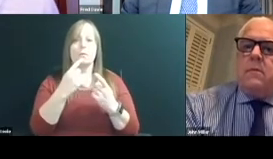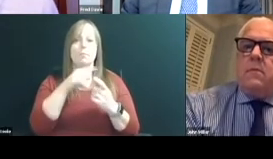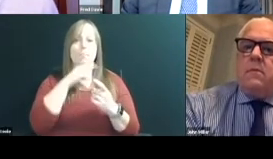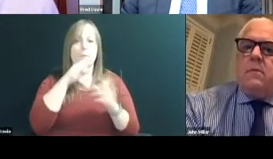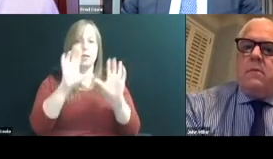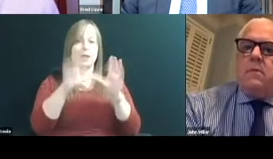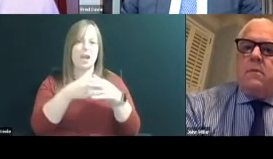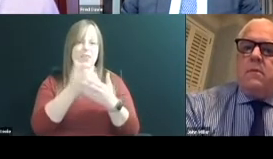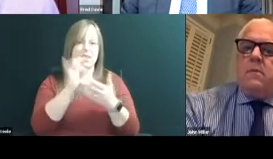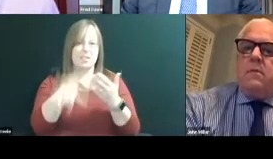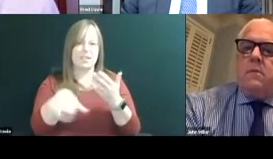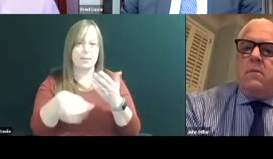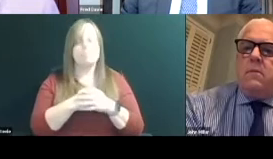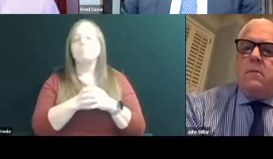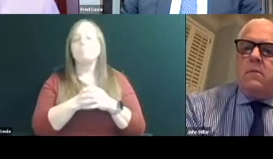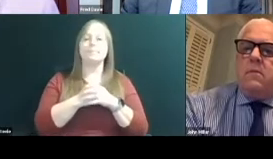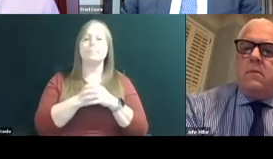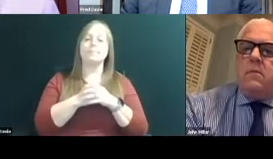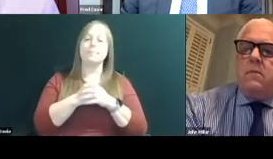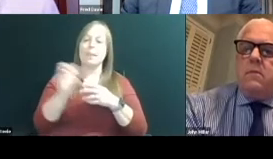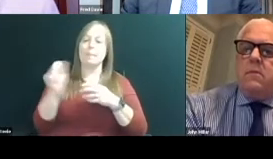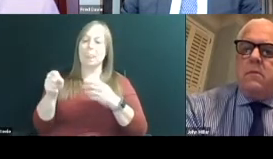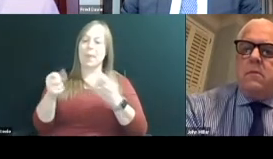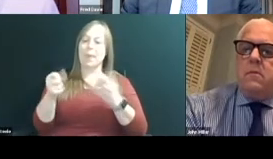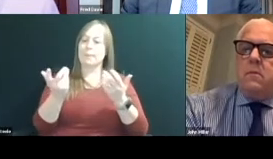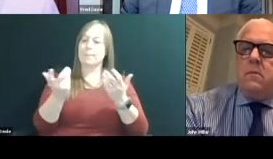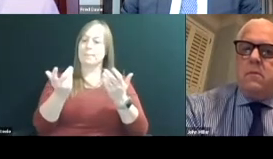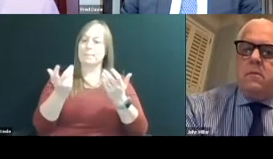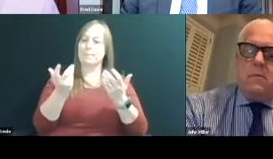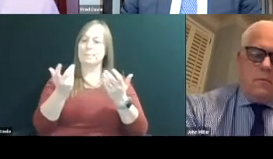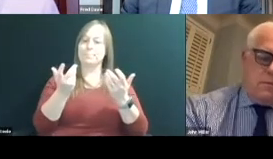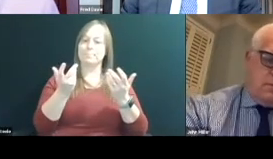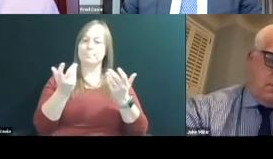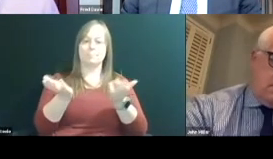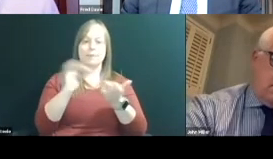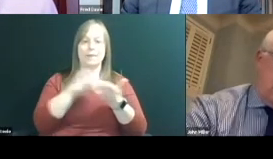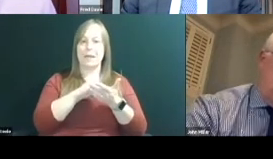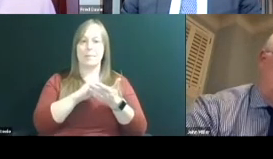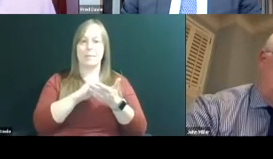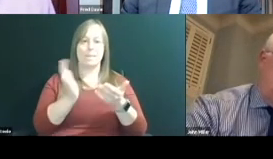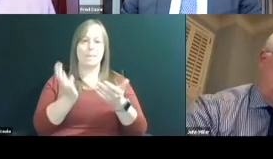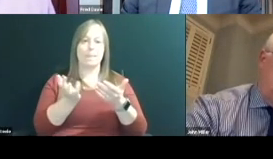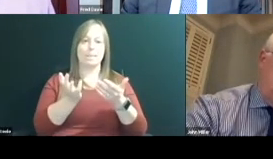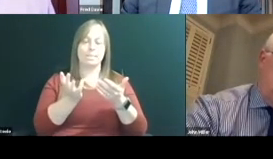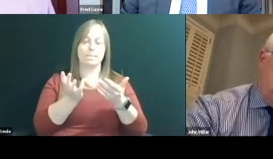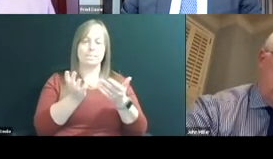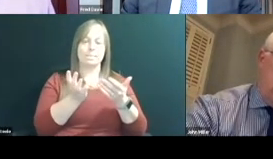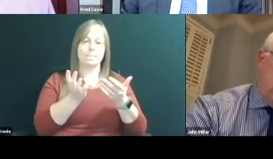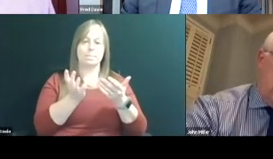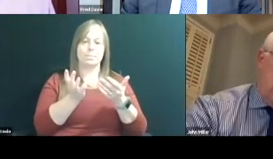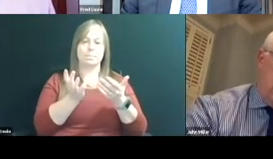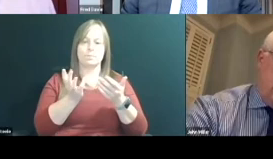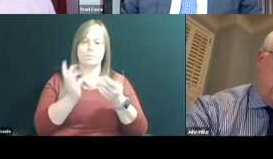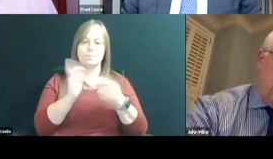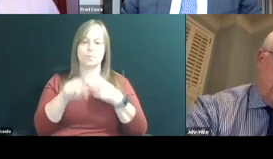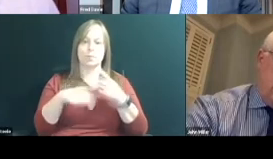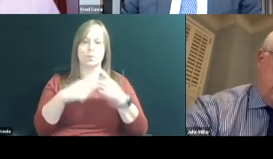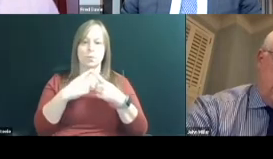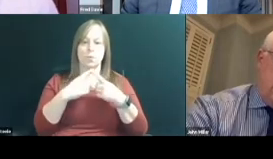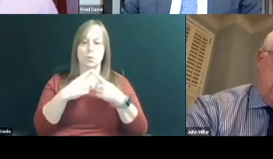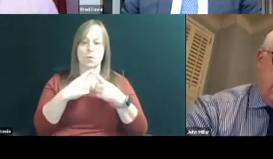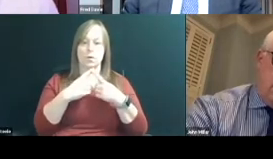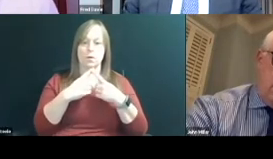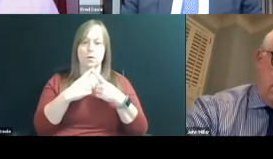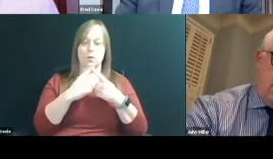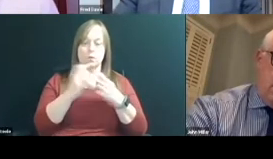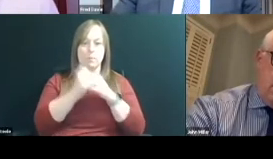such. Yeah, well, again, you know, when we passed